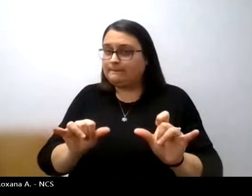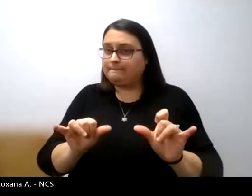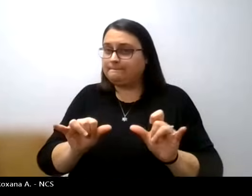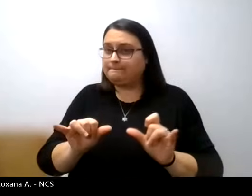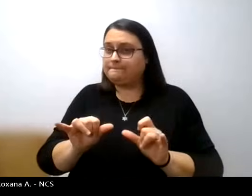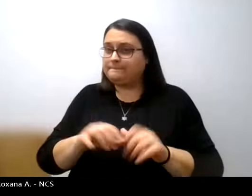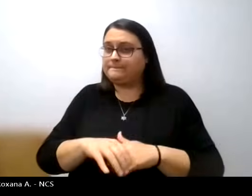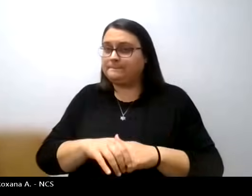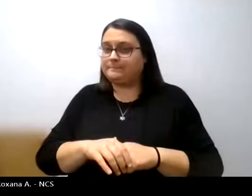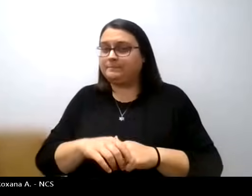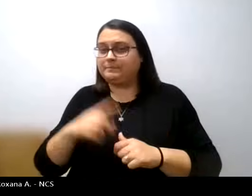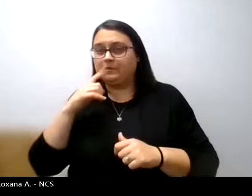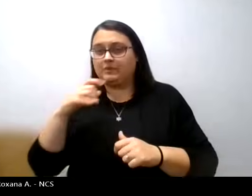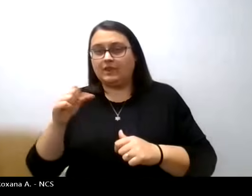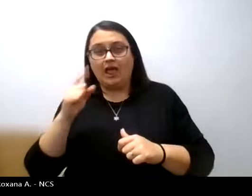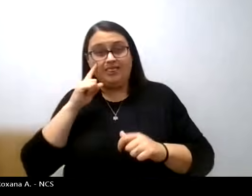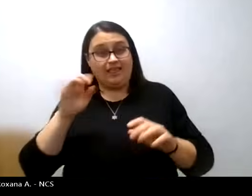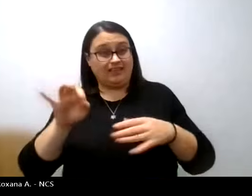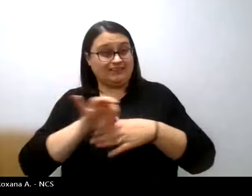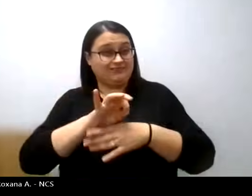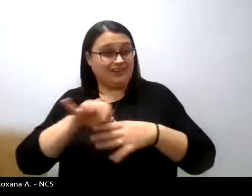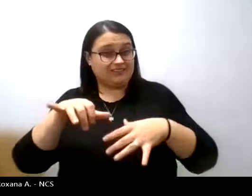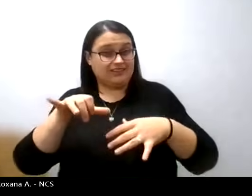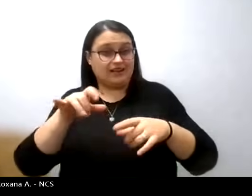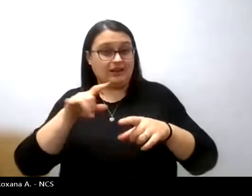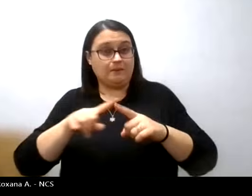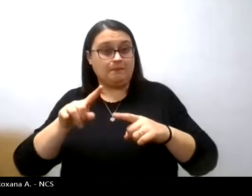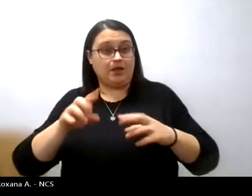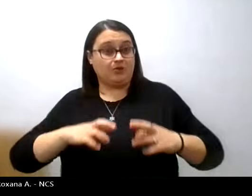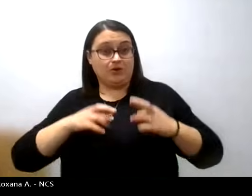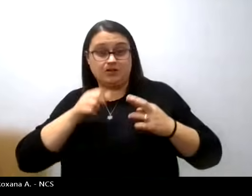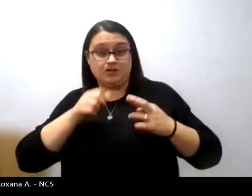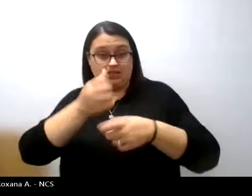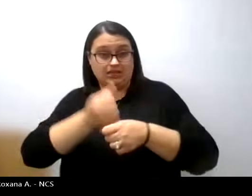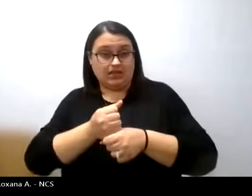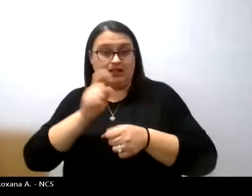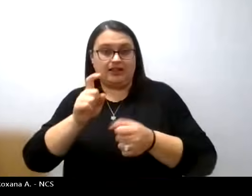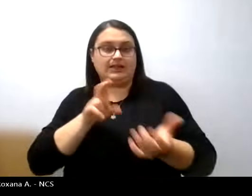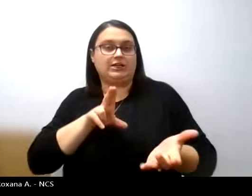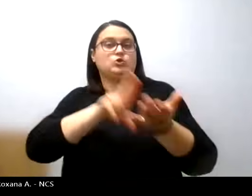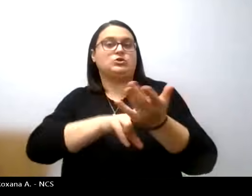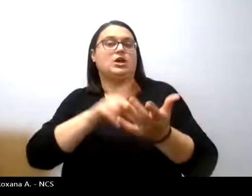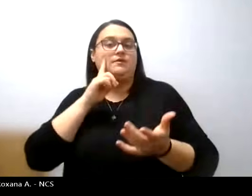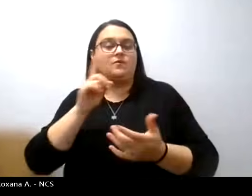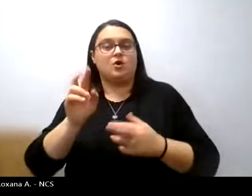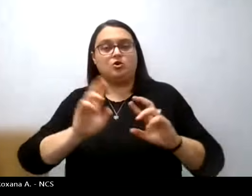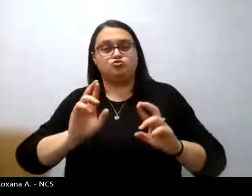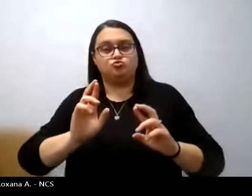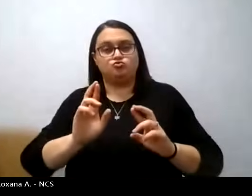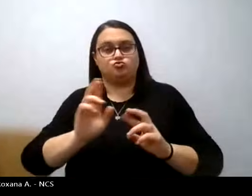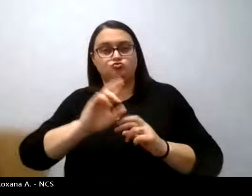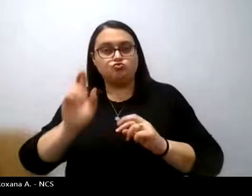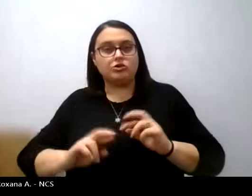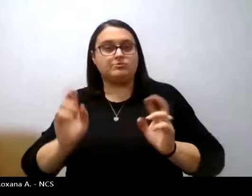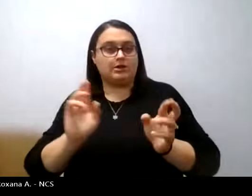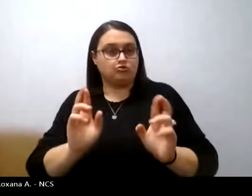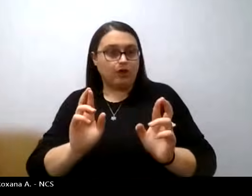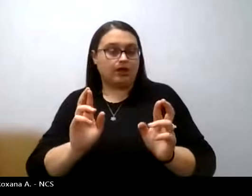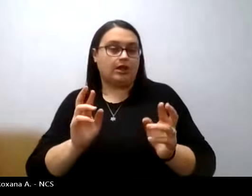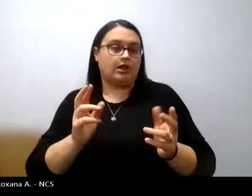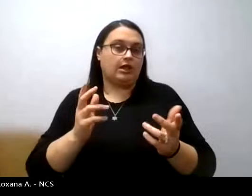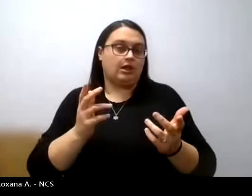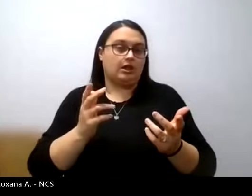Yeah, I think it's functioning as but if a resident didn't get it, they need to sign up for Richmond Ready so they can get those notifications. I would just